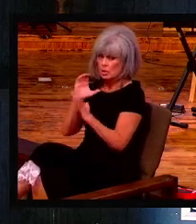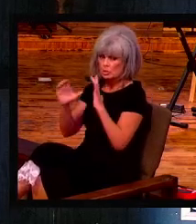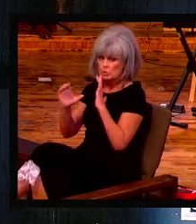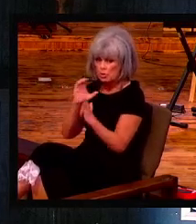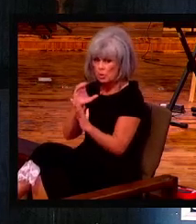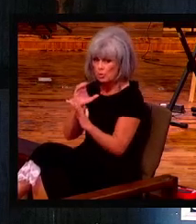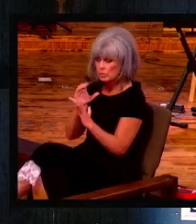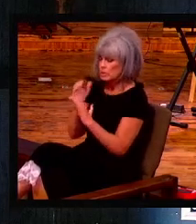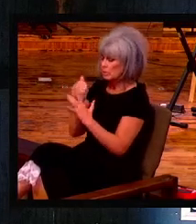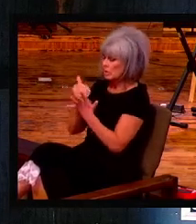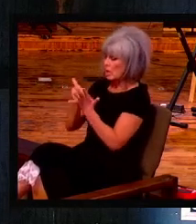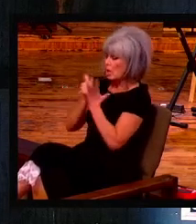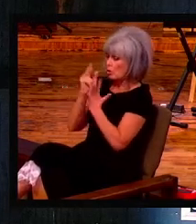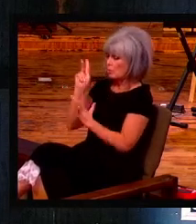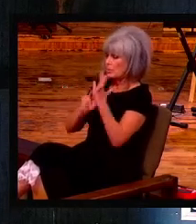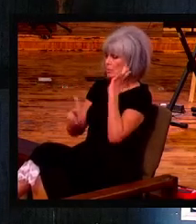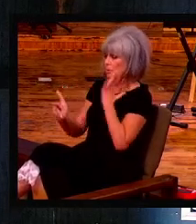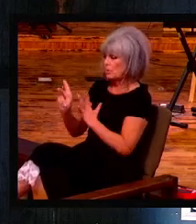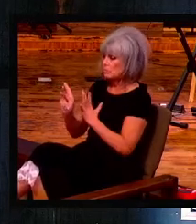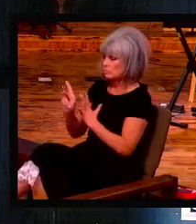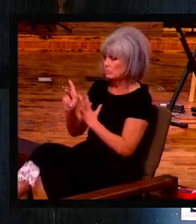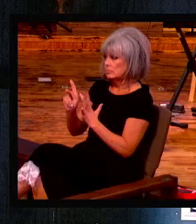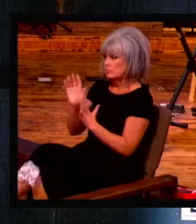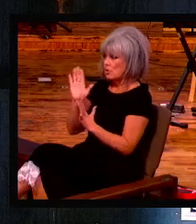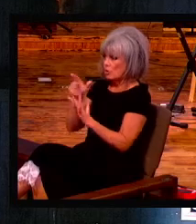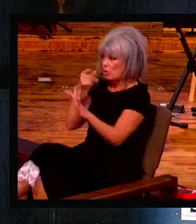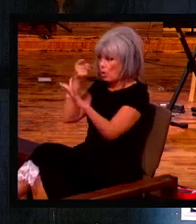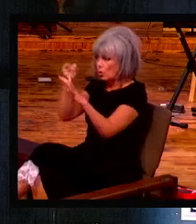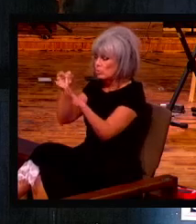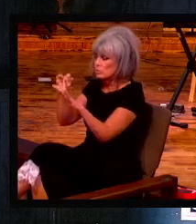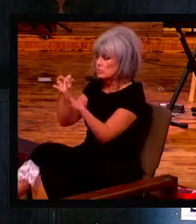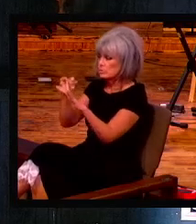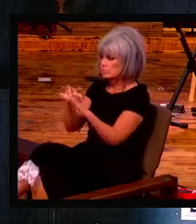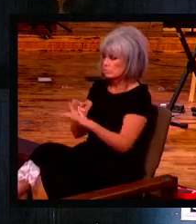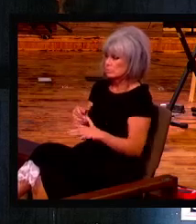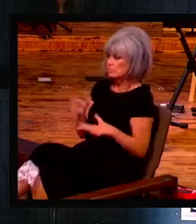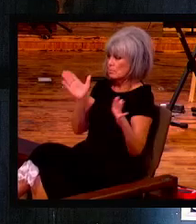people step into their true destiny, to get into alignment for their assignment.